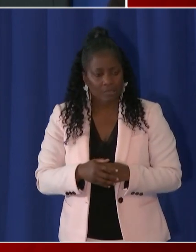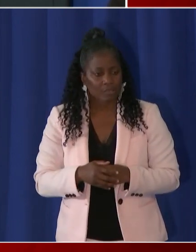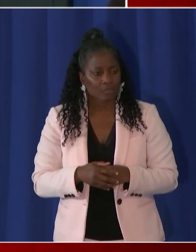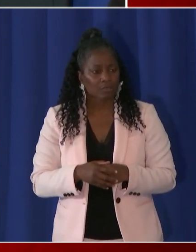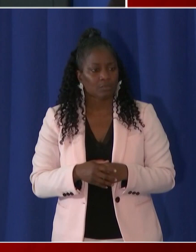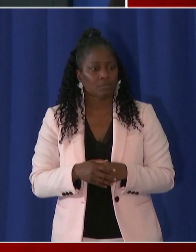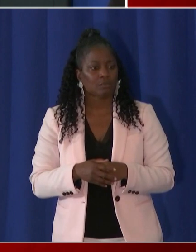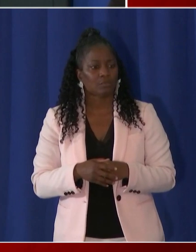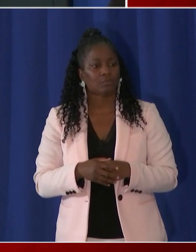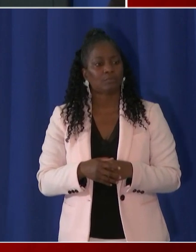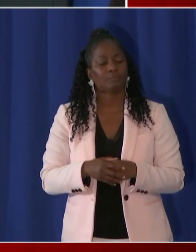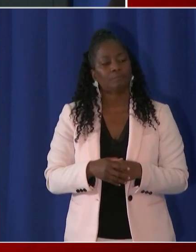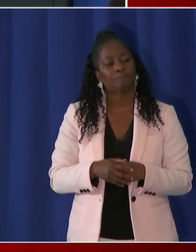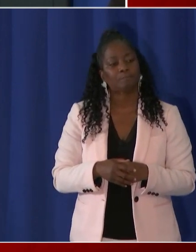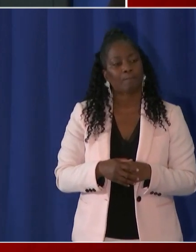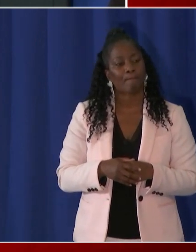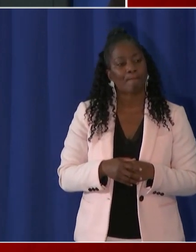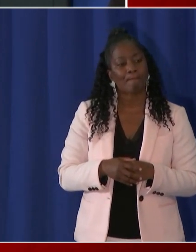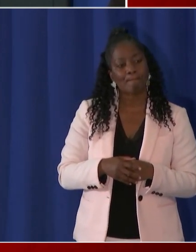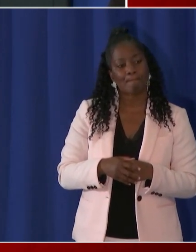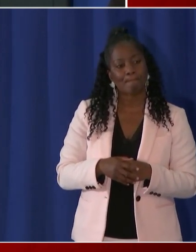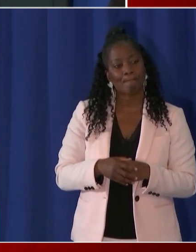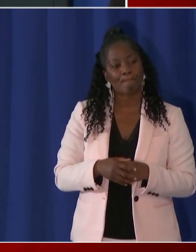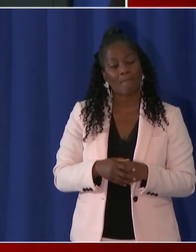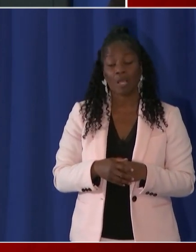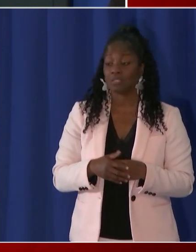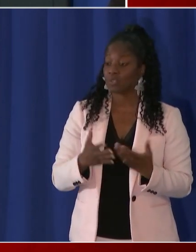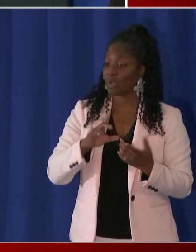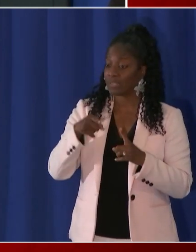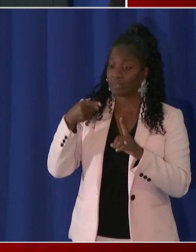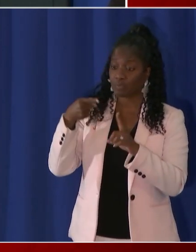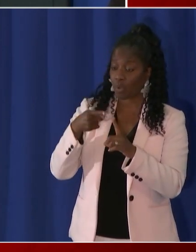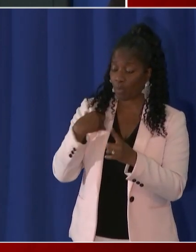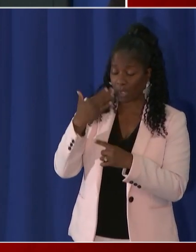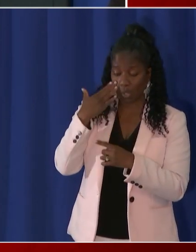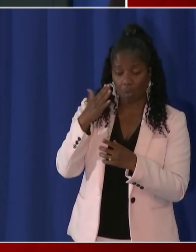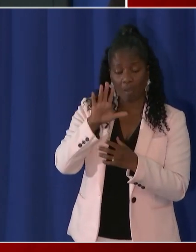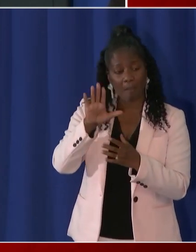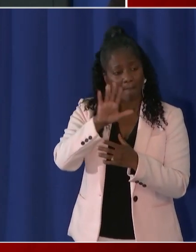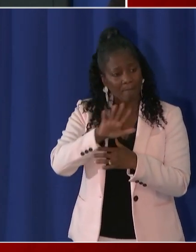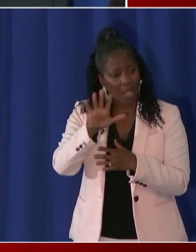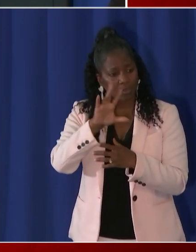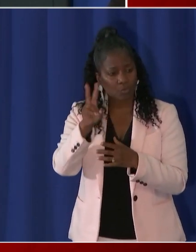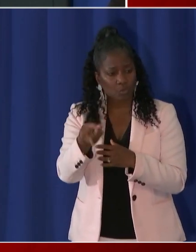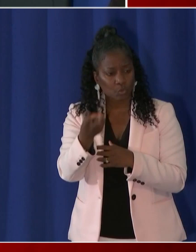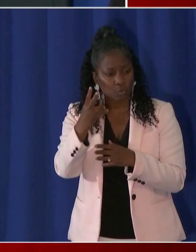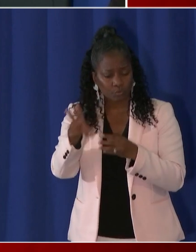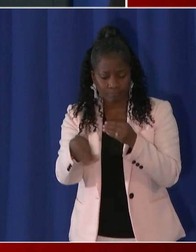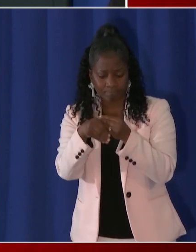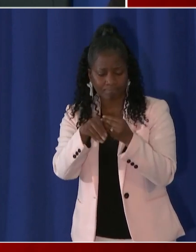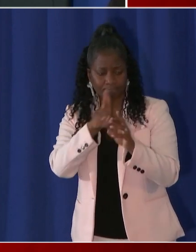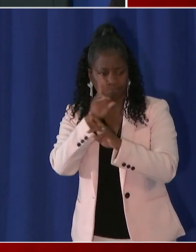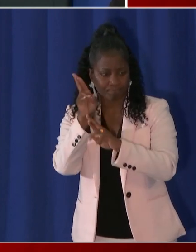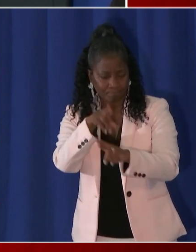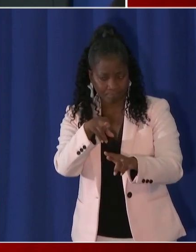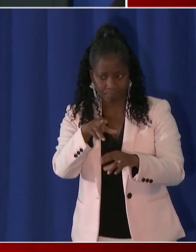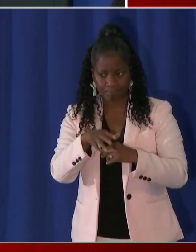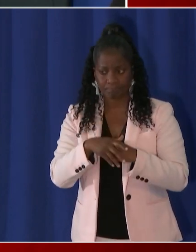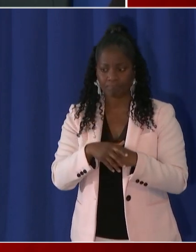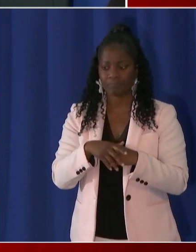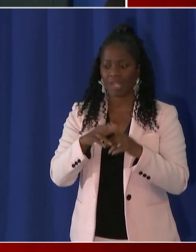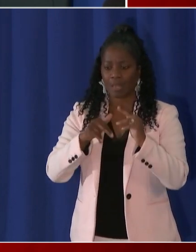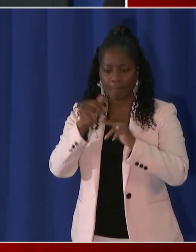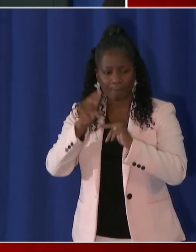at this point, we know that there have been about 2 additional reports for buildings